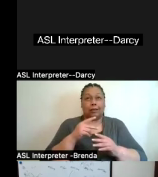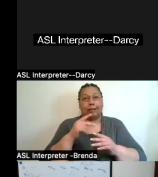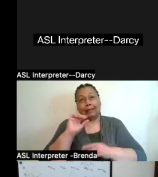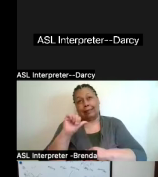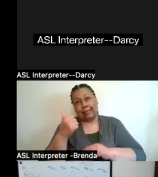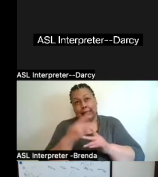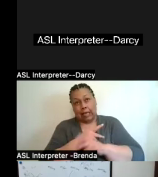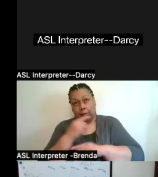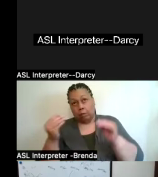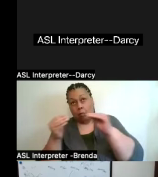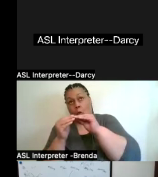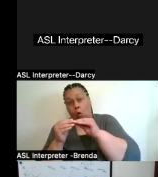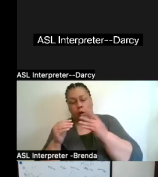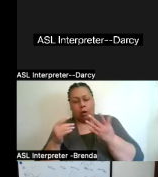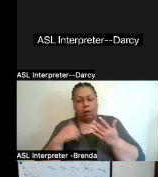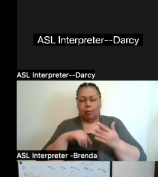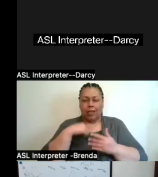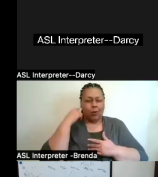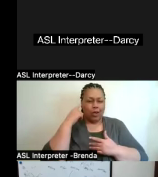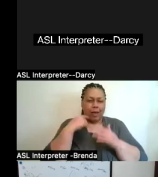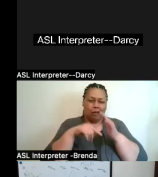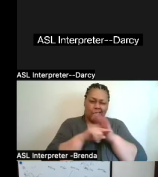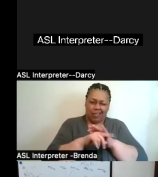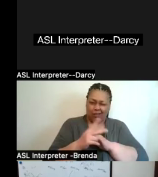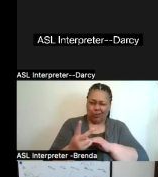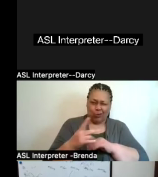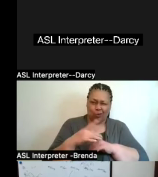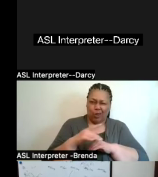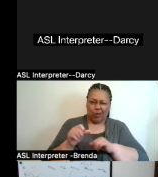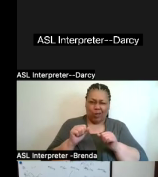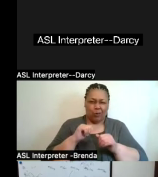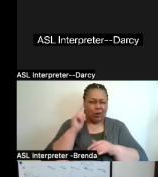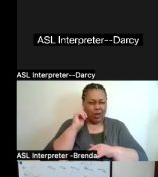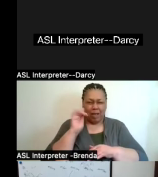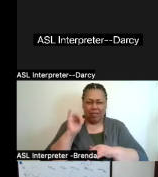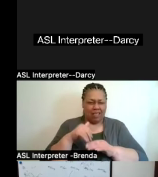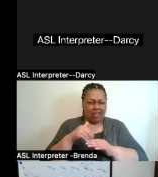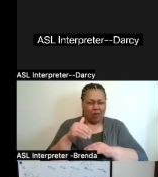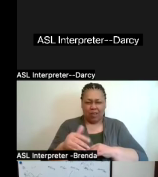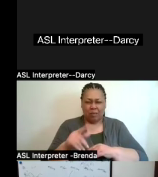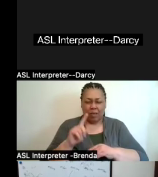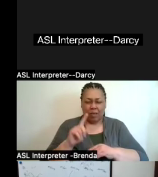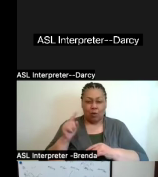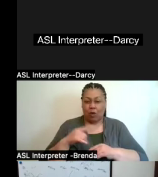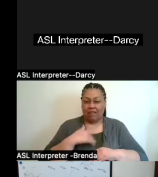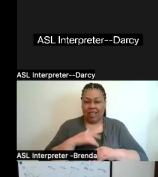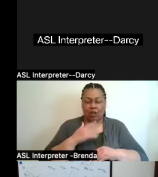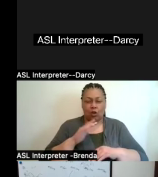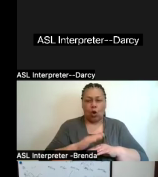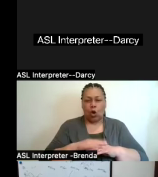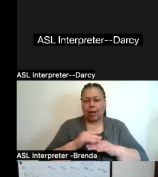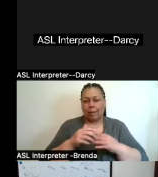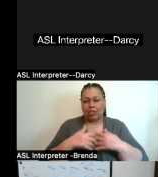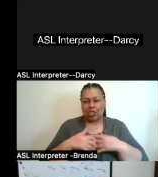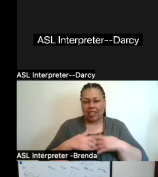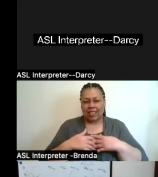Because we don't hear about -2 earthquakes that often because they would be only felt on an instrument, right?